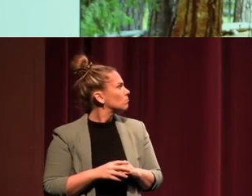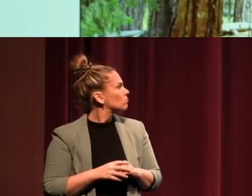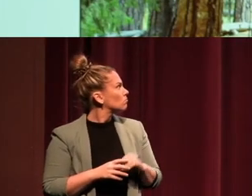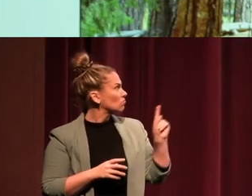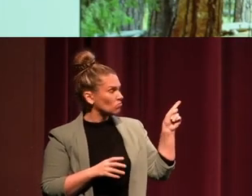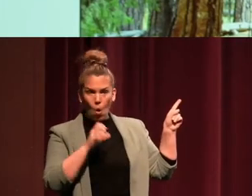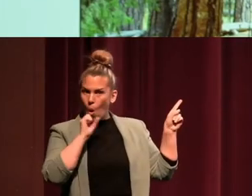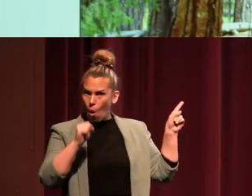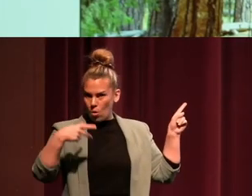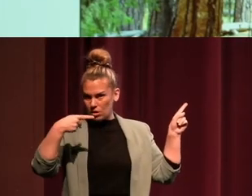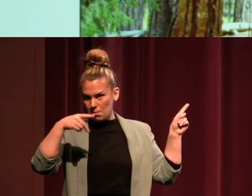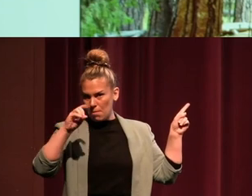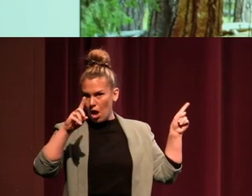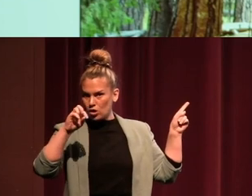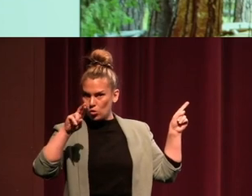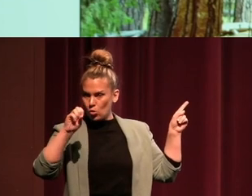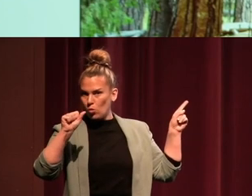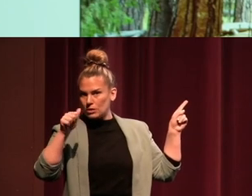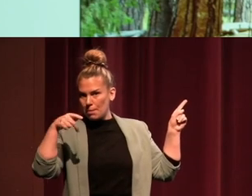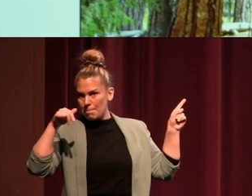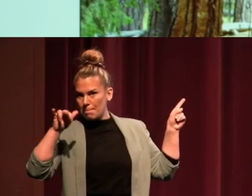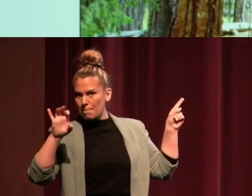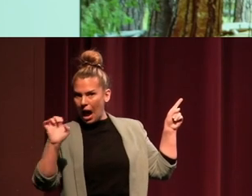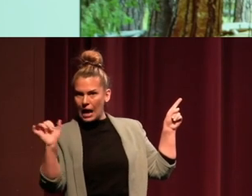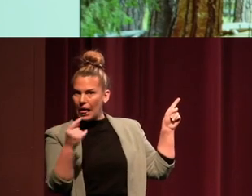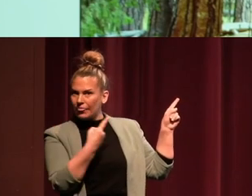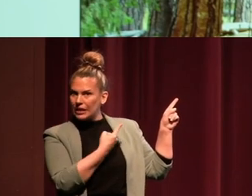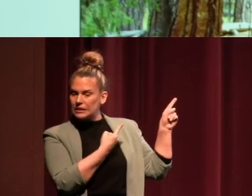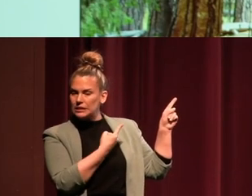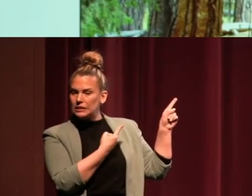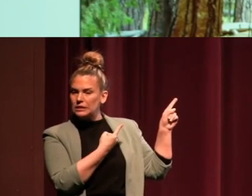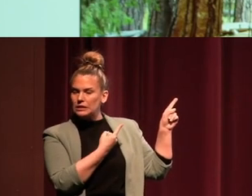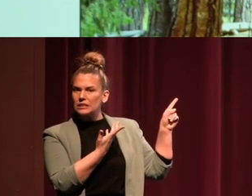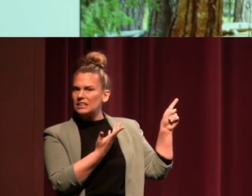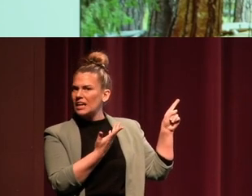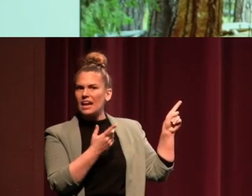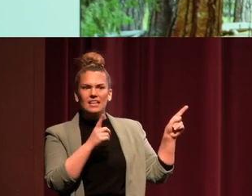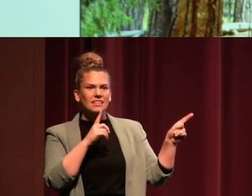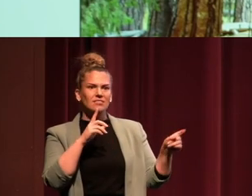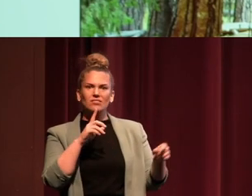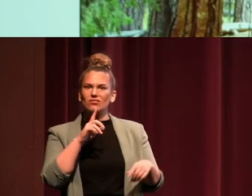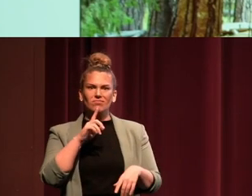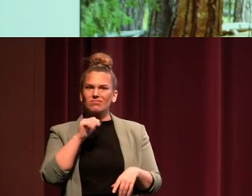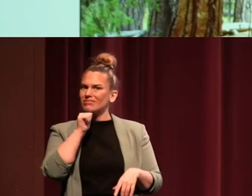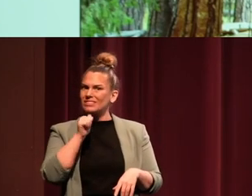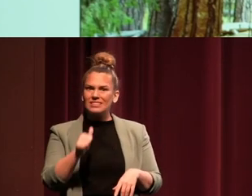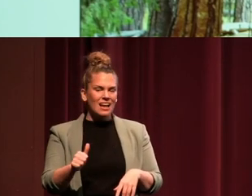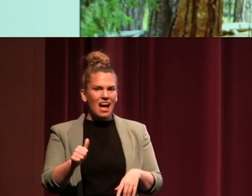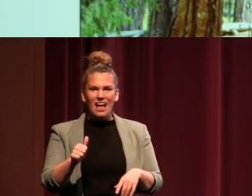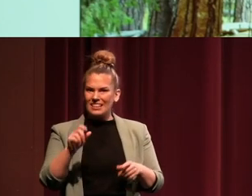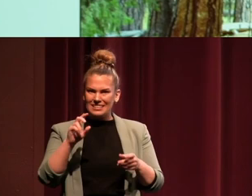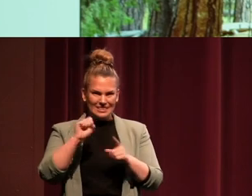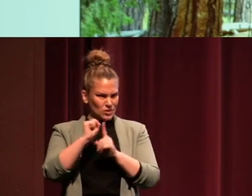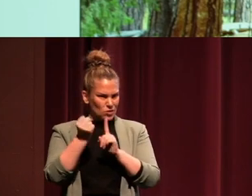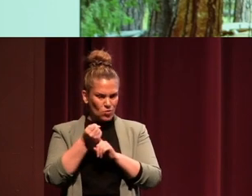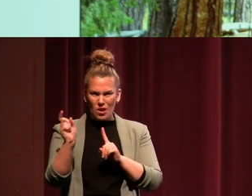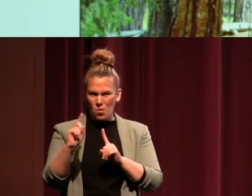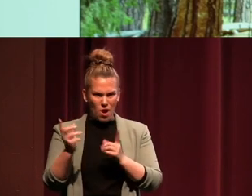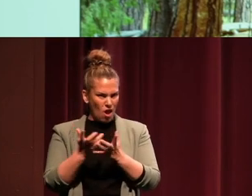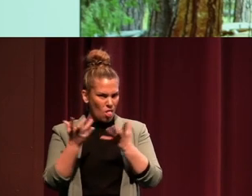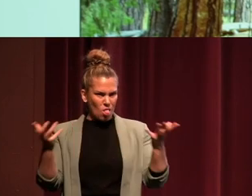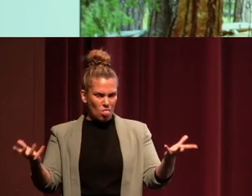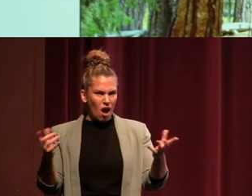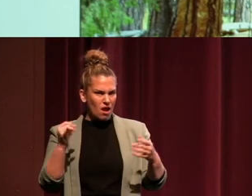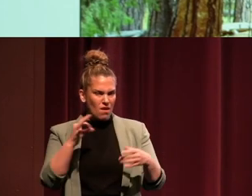Old ponderosa pine like this. And it is absolutely positively not the case that there was a lot of old trees in